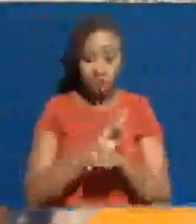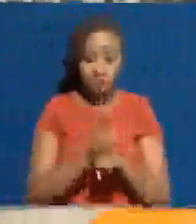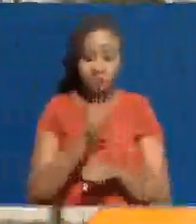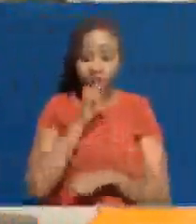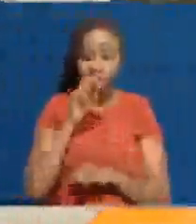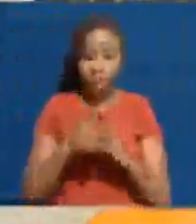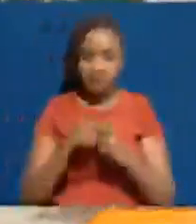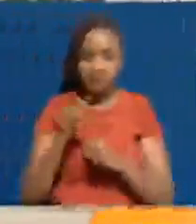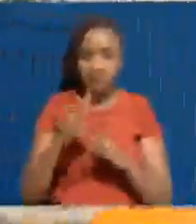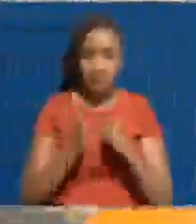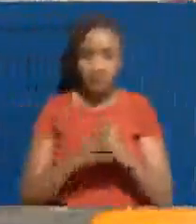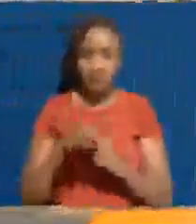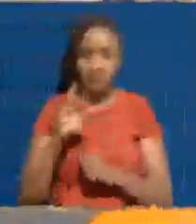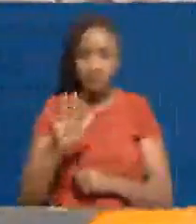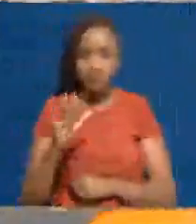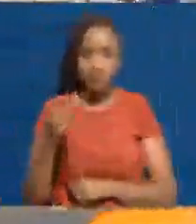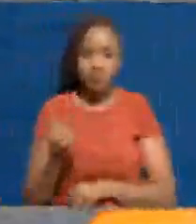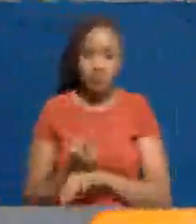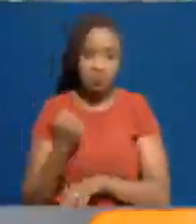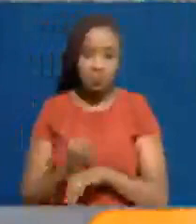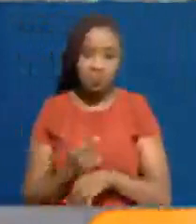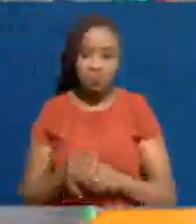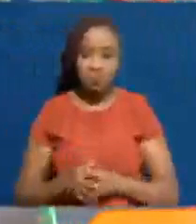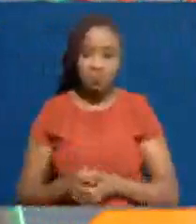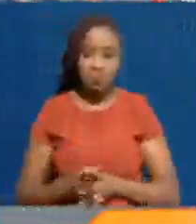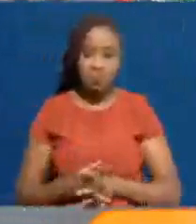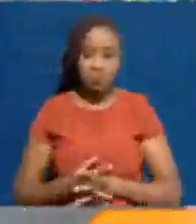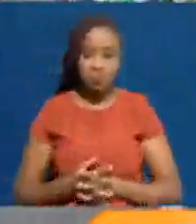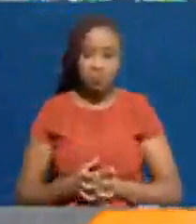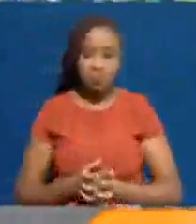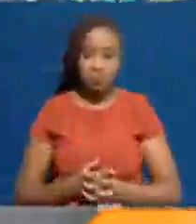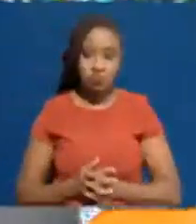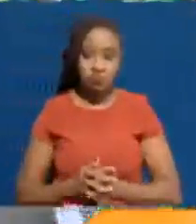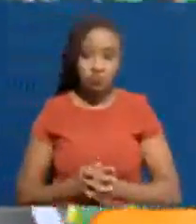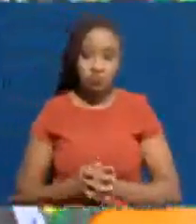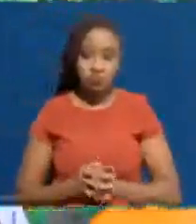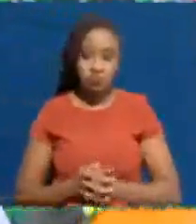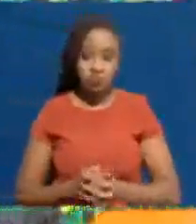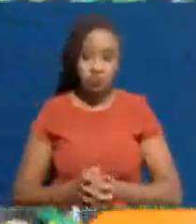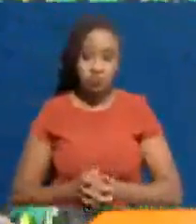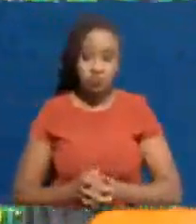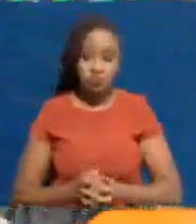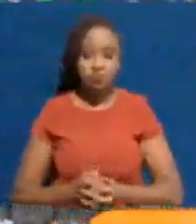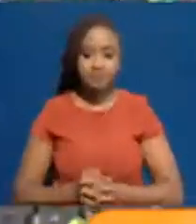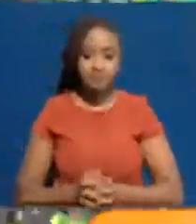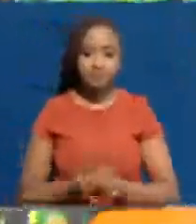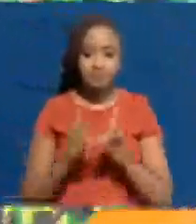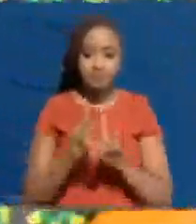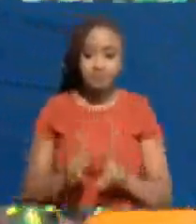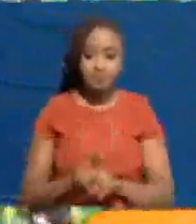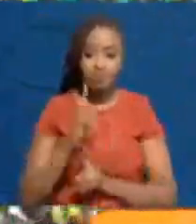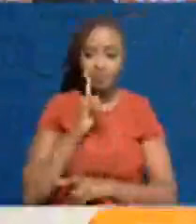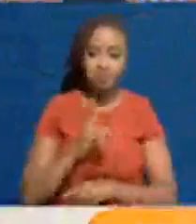minutes, 57.95 seconds. In the ladies' elite category, Melk Natgudu of Ethiopia was that time